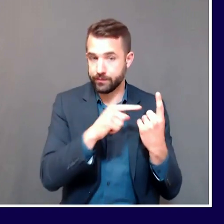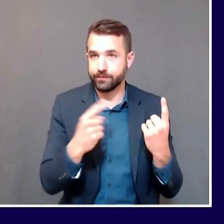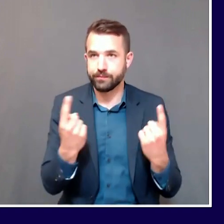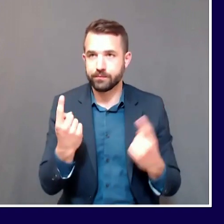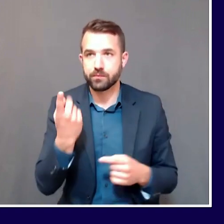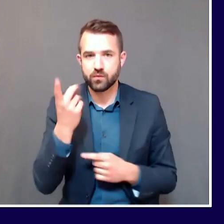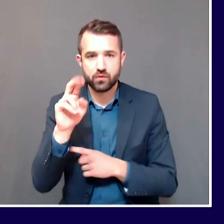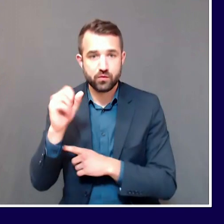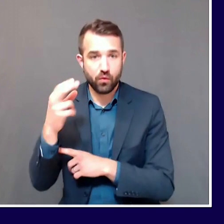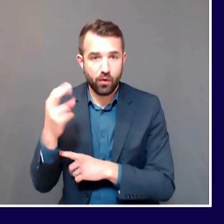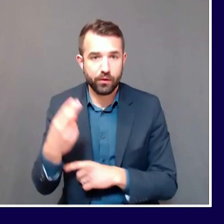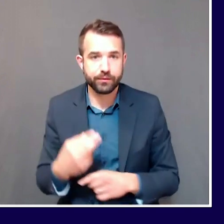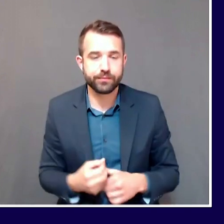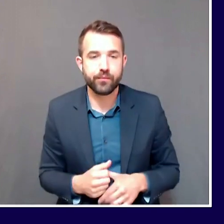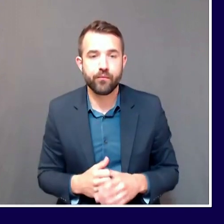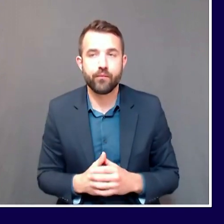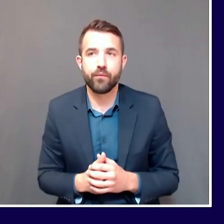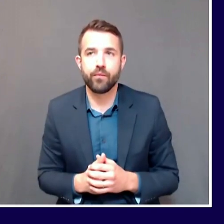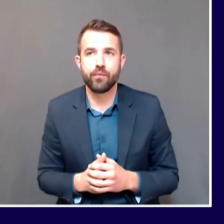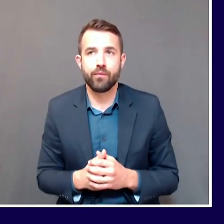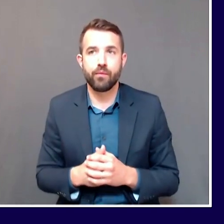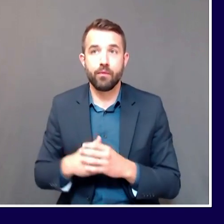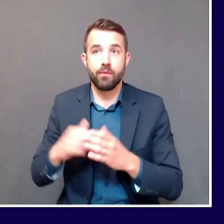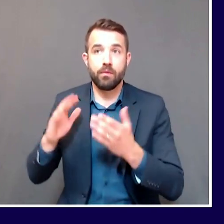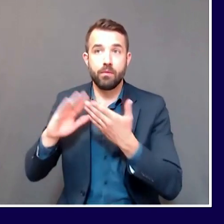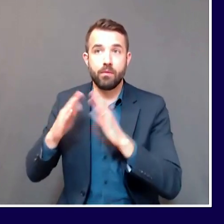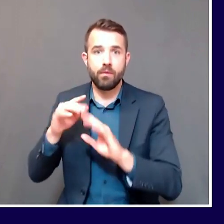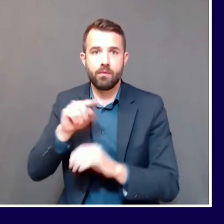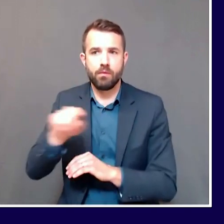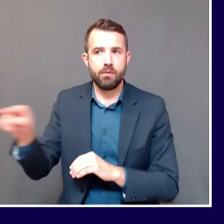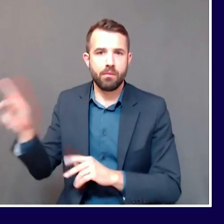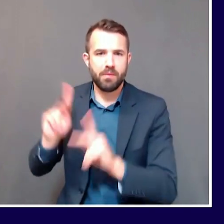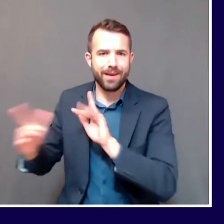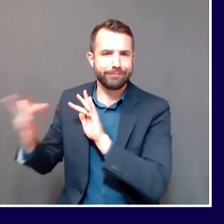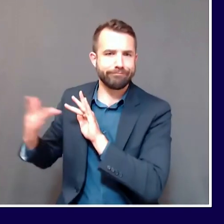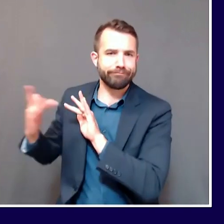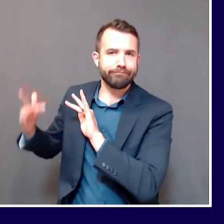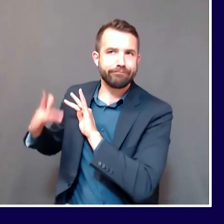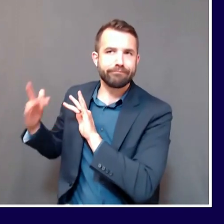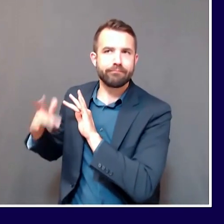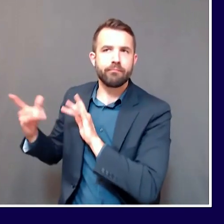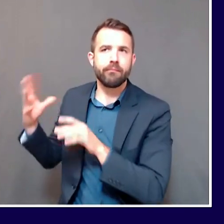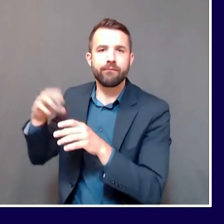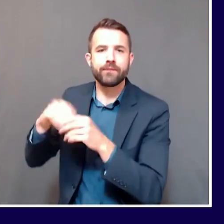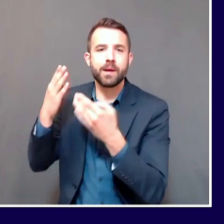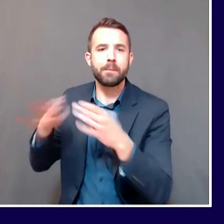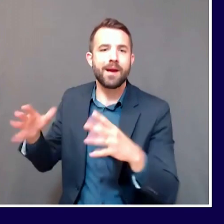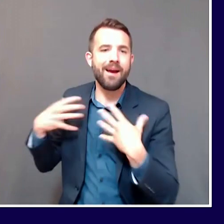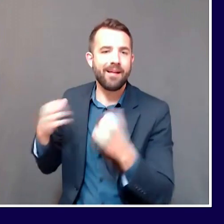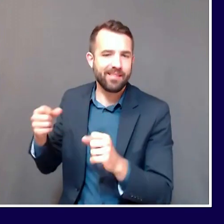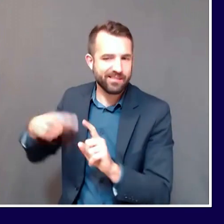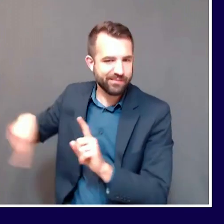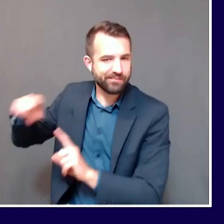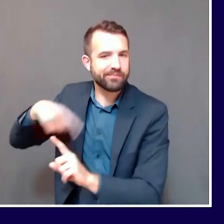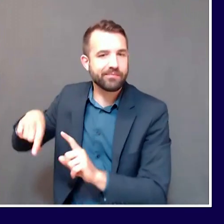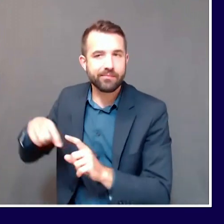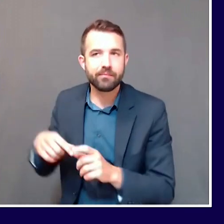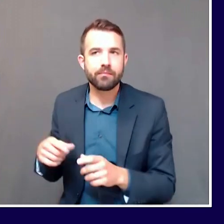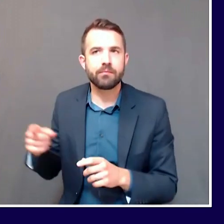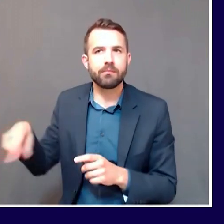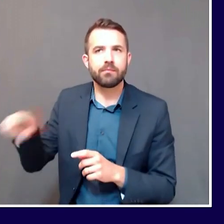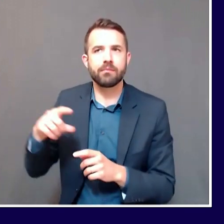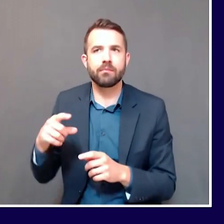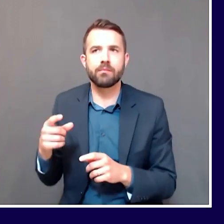from some people at the community level who are involved in public health efforts who say that it'd be really helpful to know the active cases